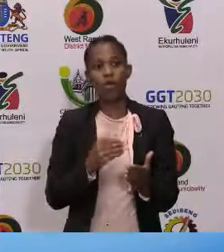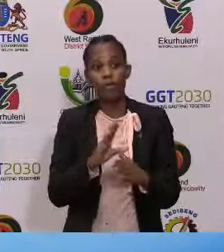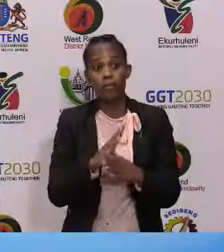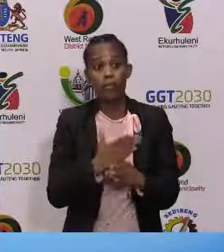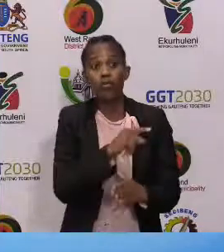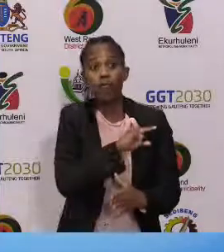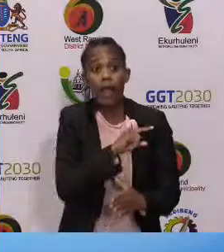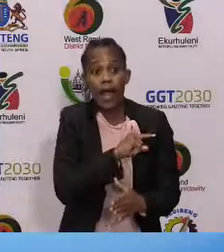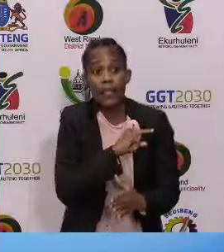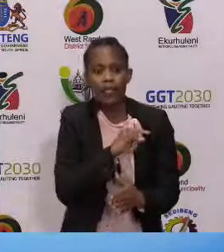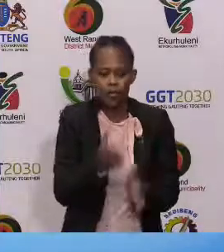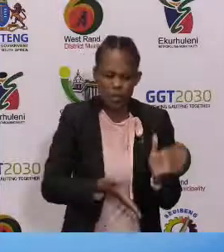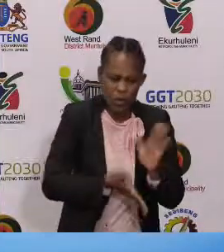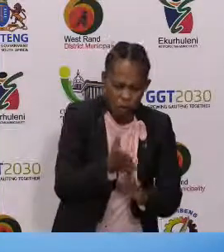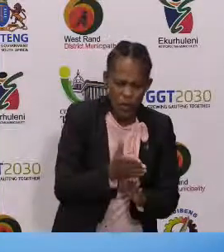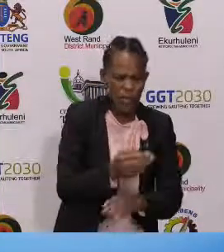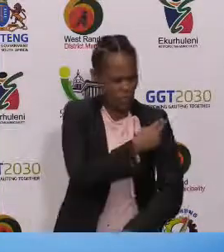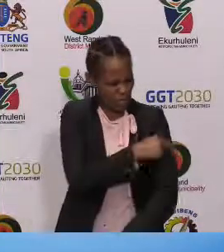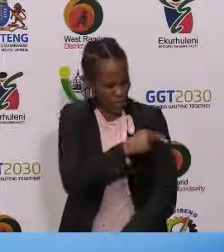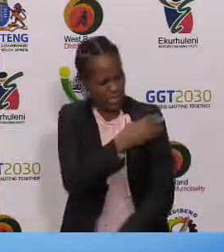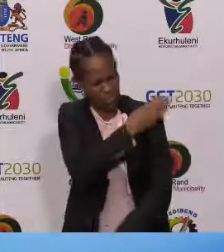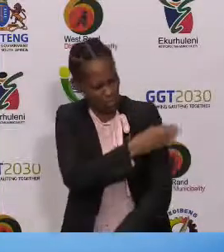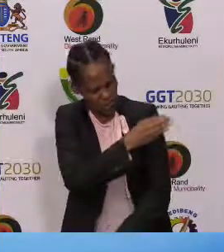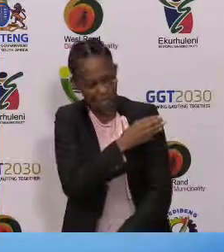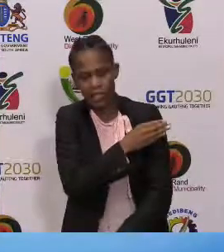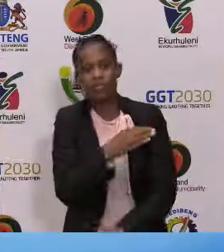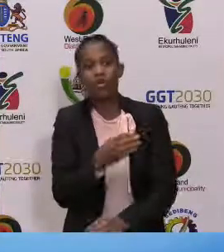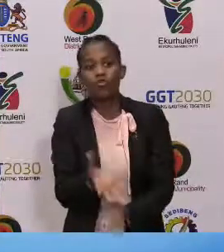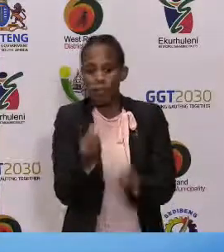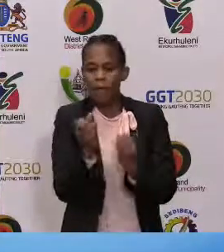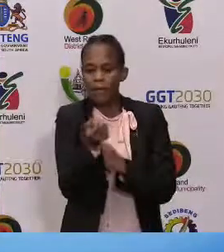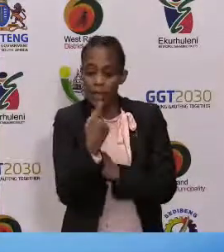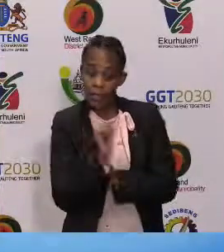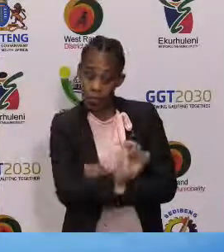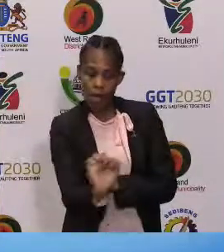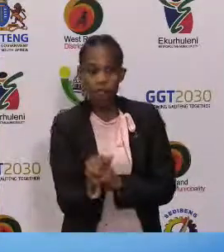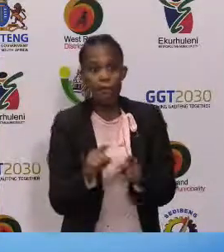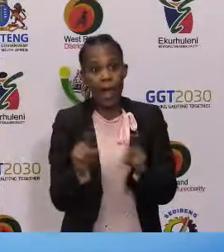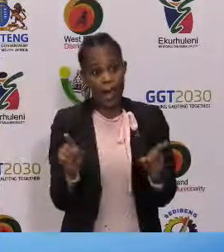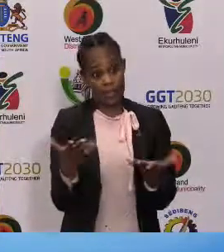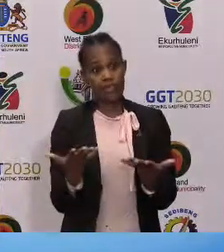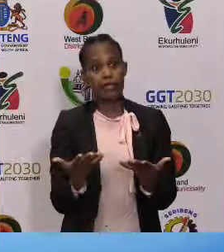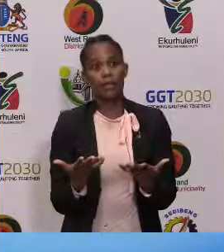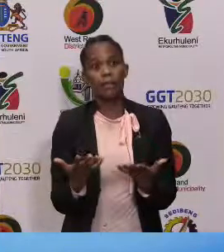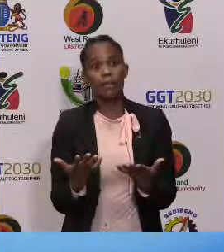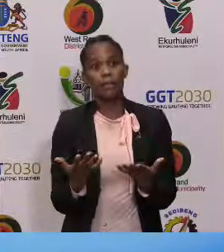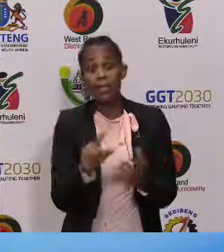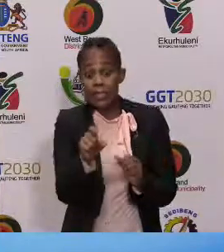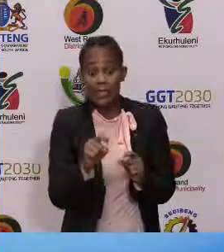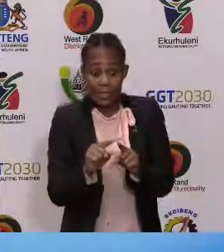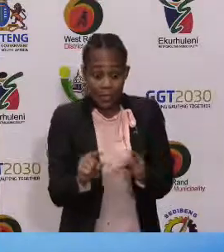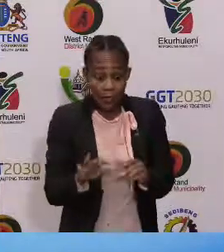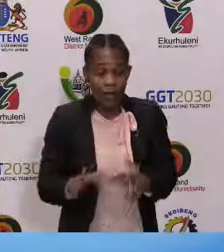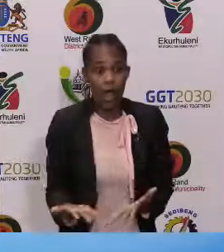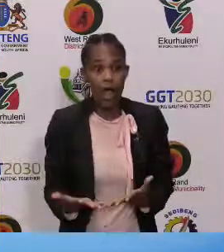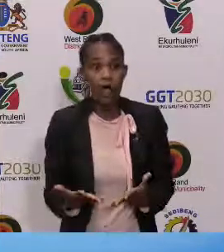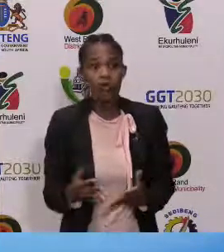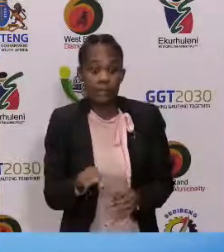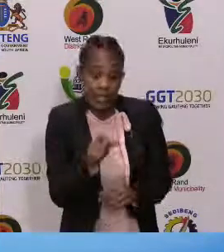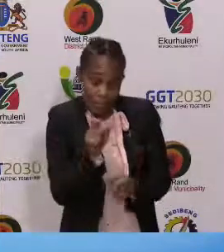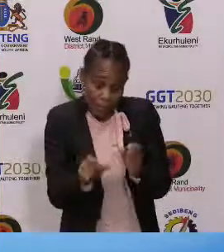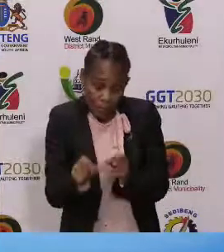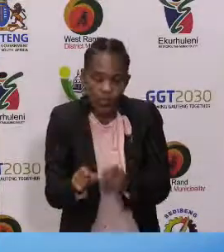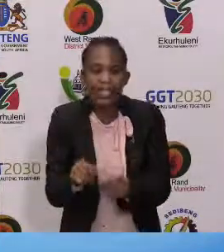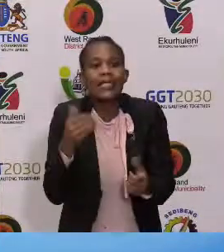more likely to be going to healthcare facilities to get a chronic medication, etc. So these are the risk groups of people that are more likely to be infected